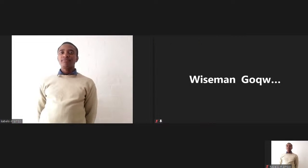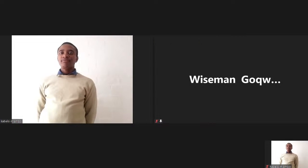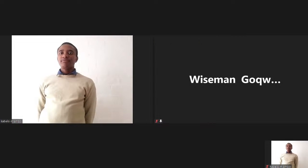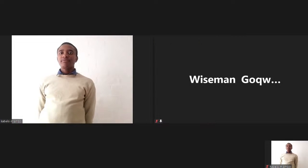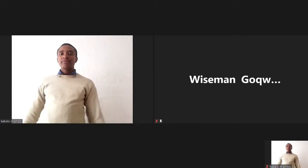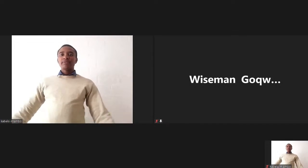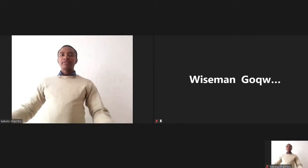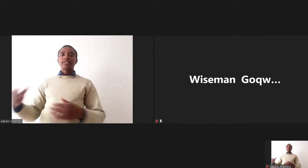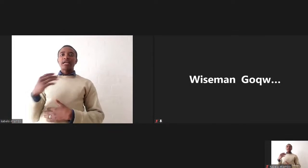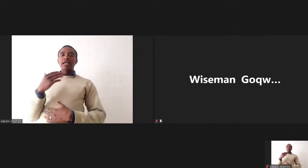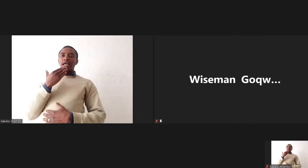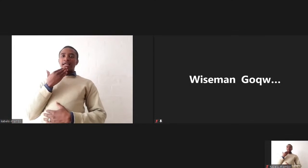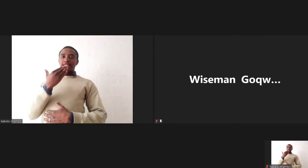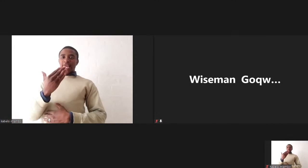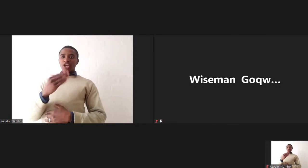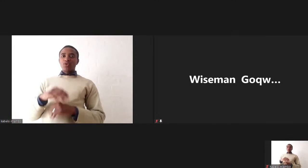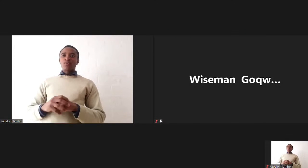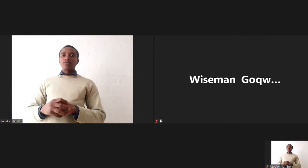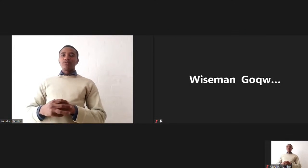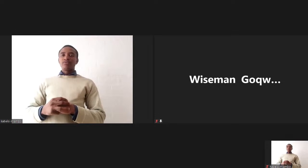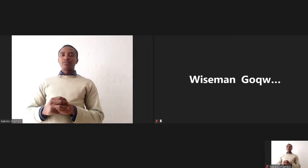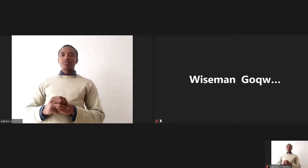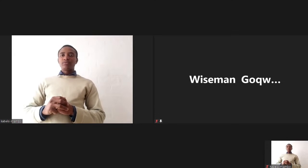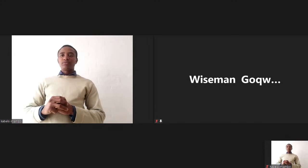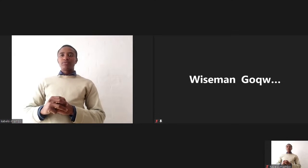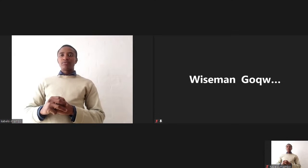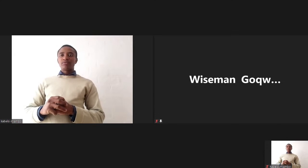Thanks a lot for those